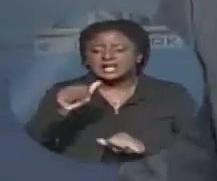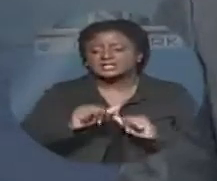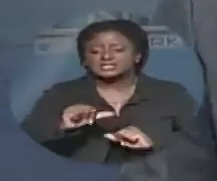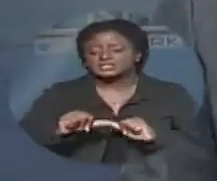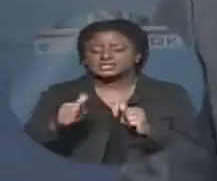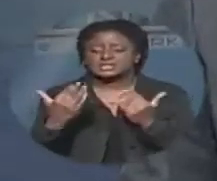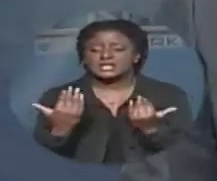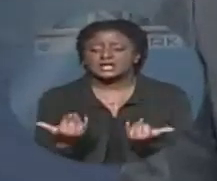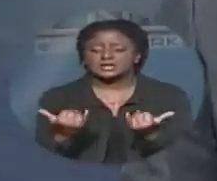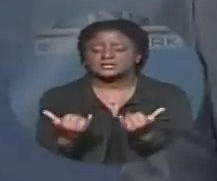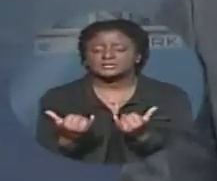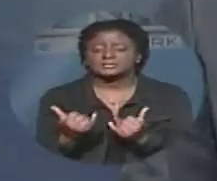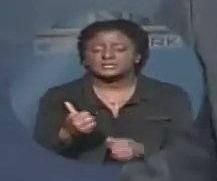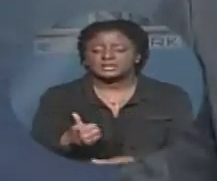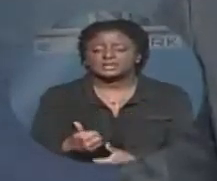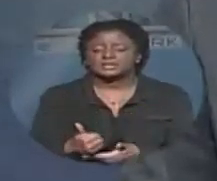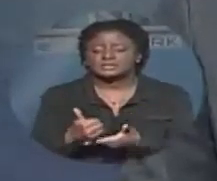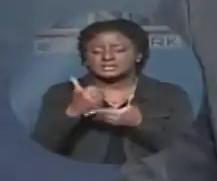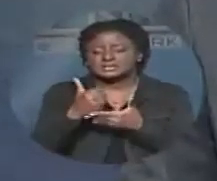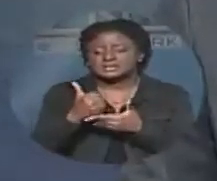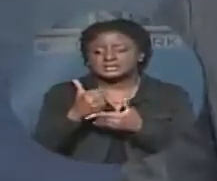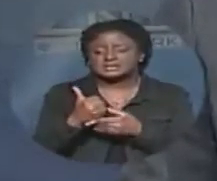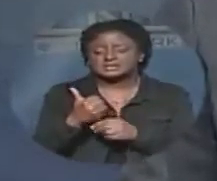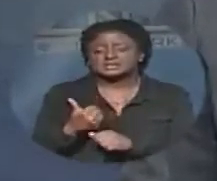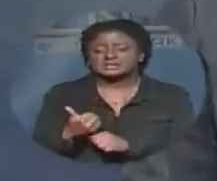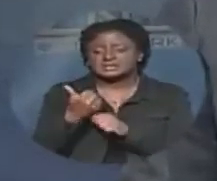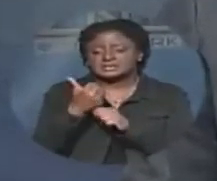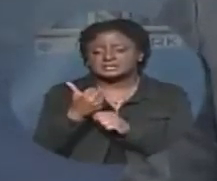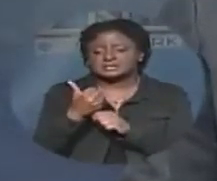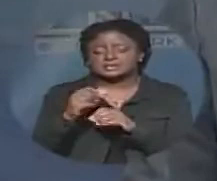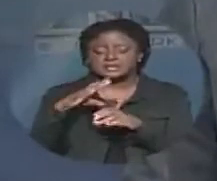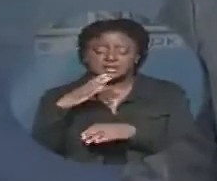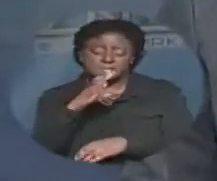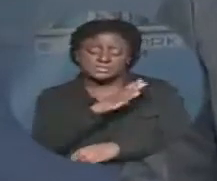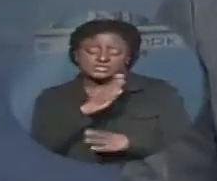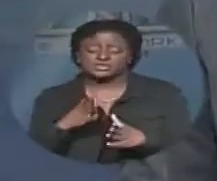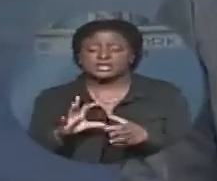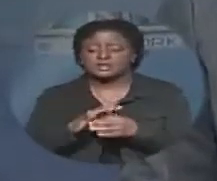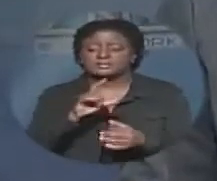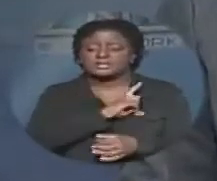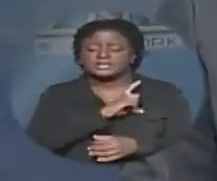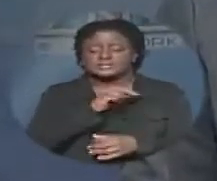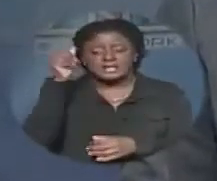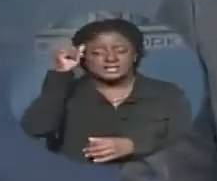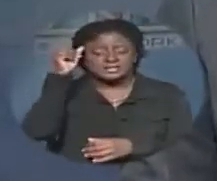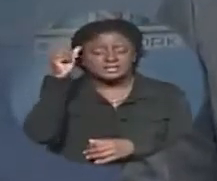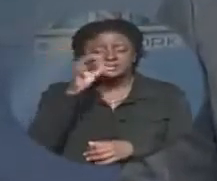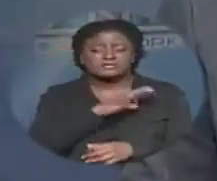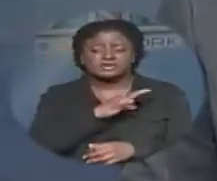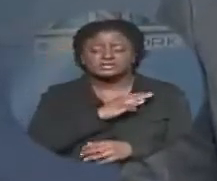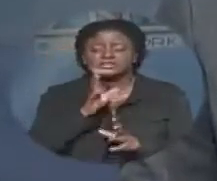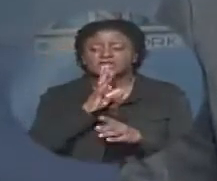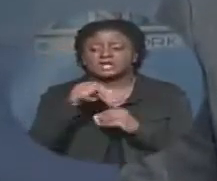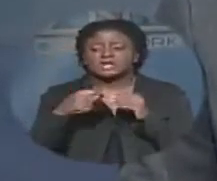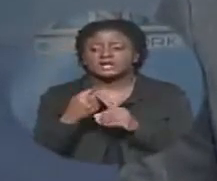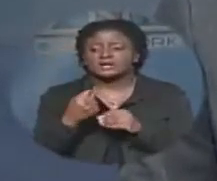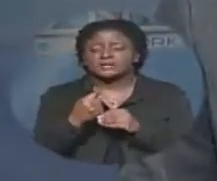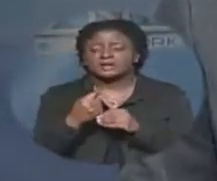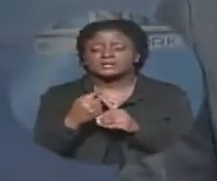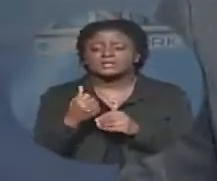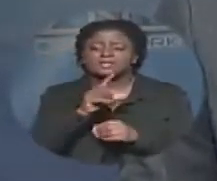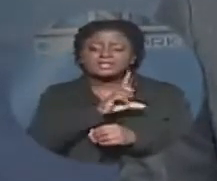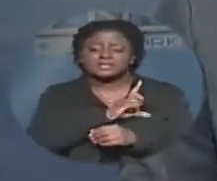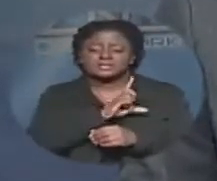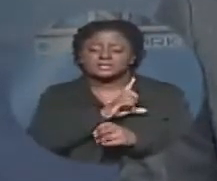Assistant Commissioner of Police Anthony Ferguson is speaking to the controversy surrounding the police electronic monitoring system. He said